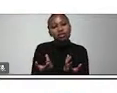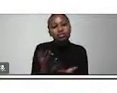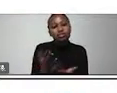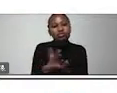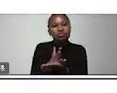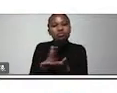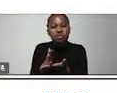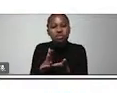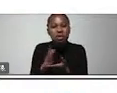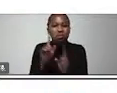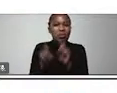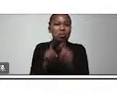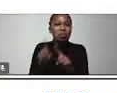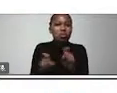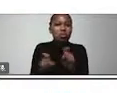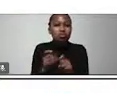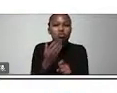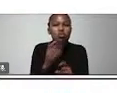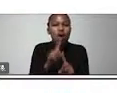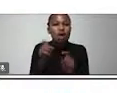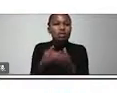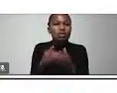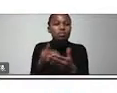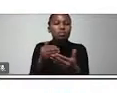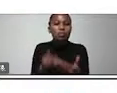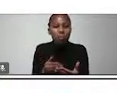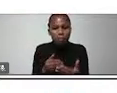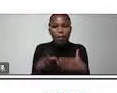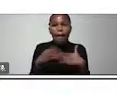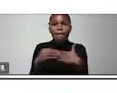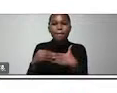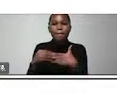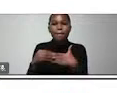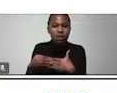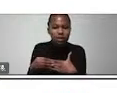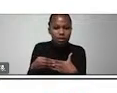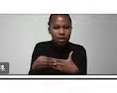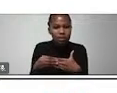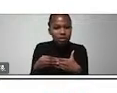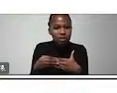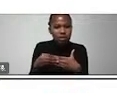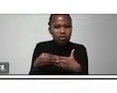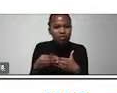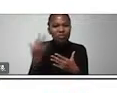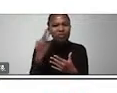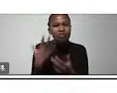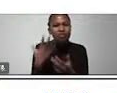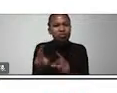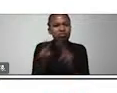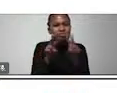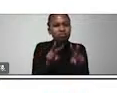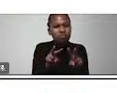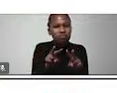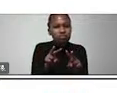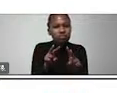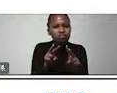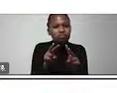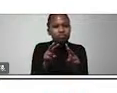actually of the questions that have been asked actually by the members. You if you look actually on your top